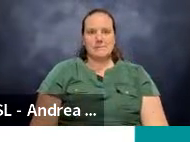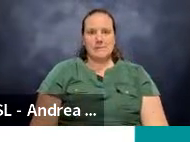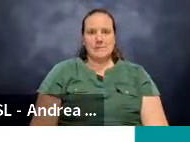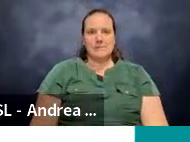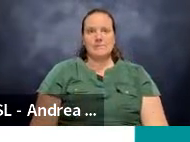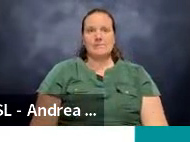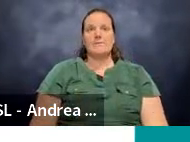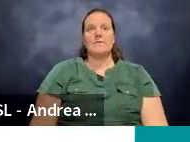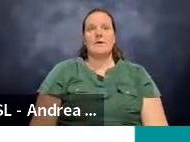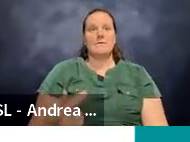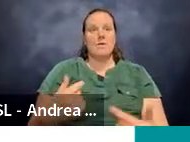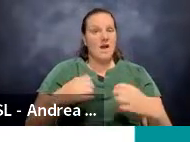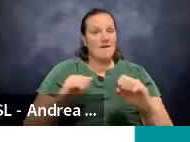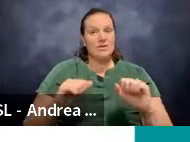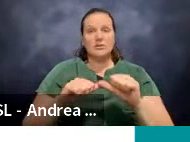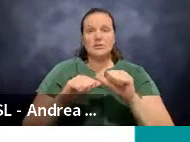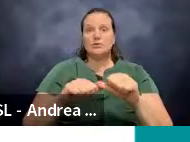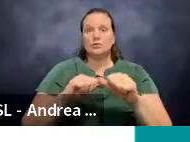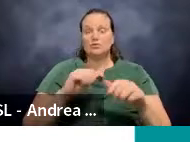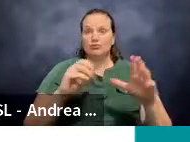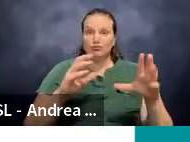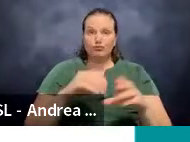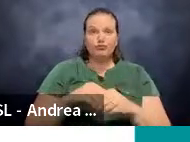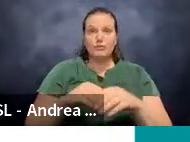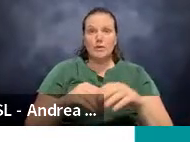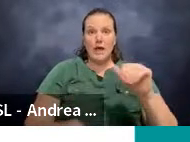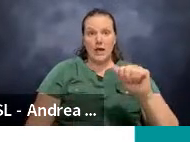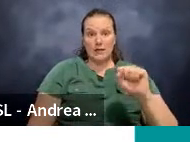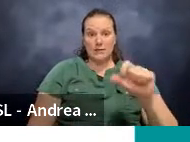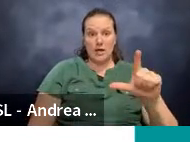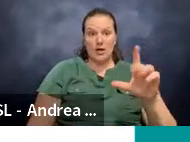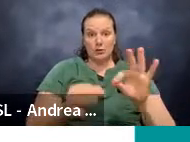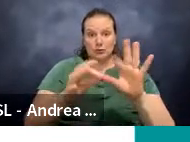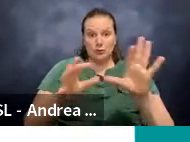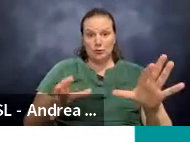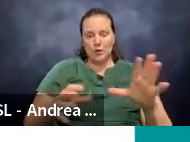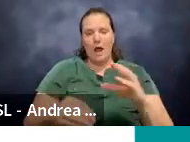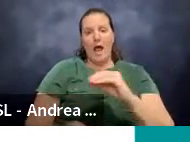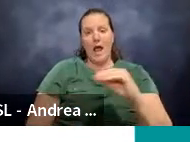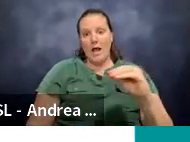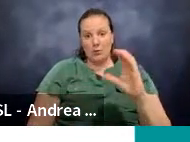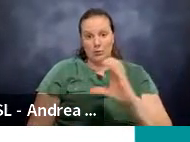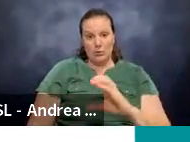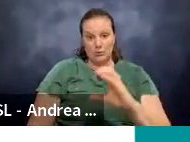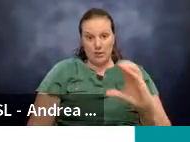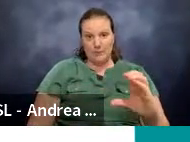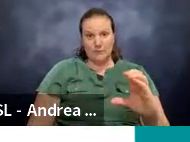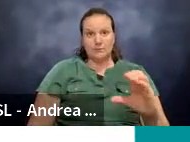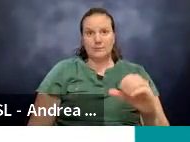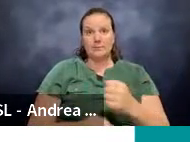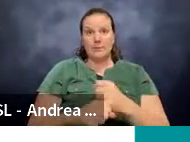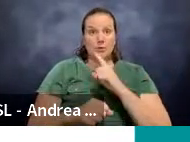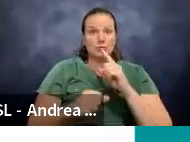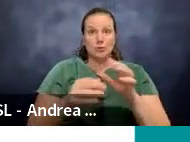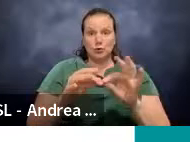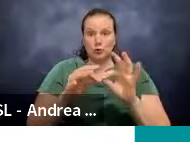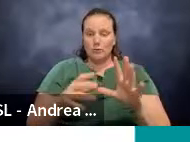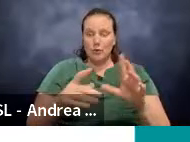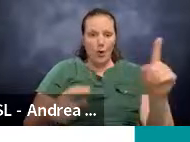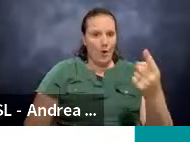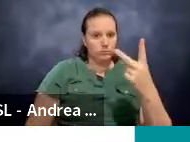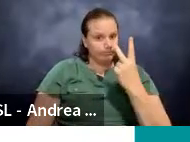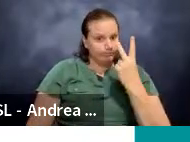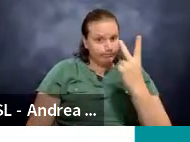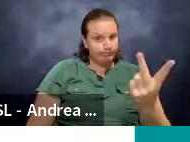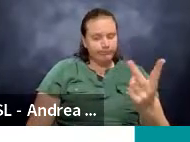In an effort to continue to center equity, there is an ASL interpreter in addition to closed captioning. To make sure the interpreter is always